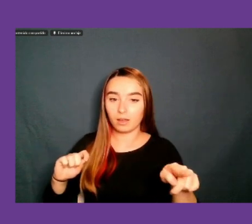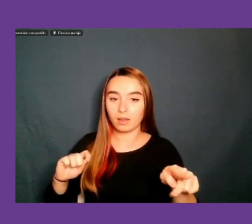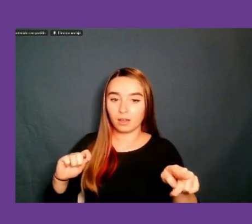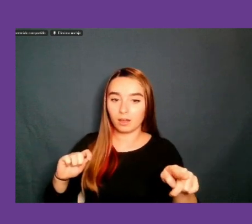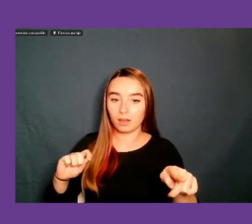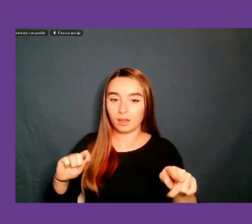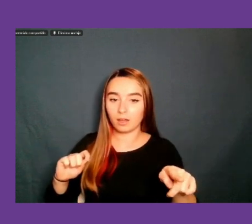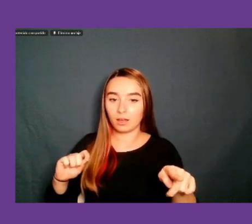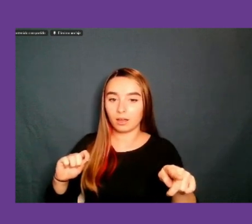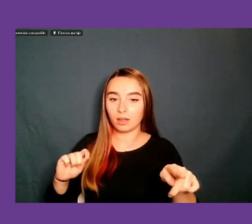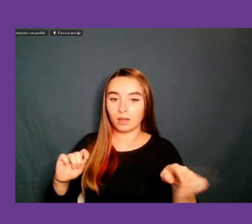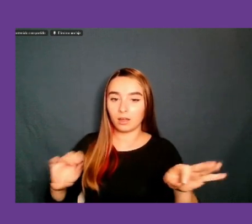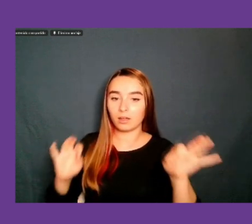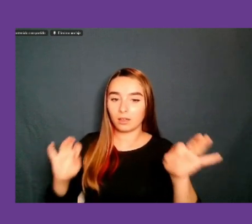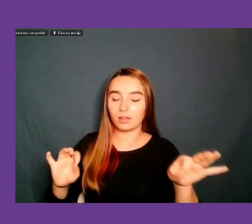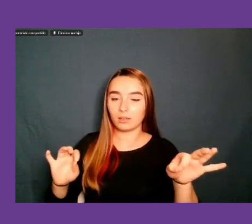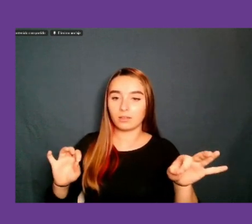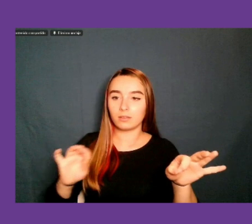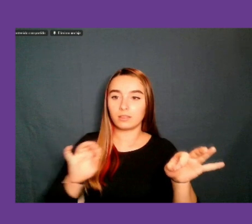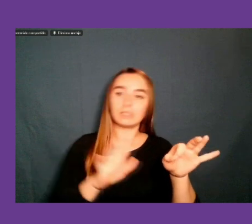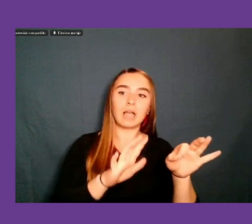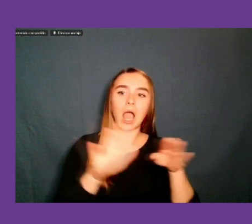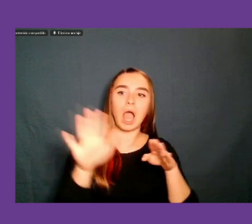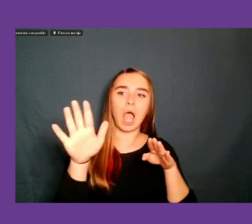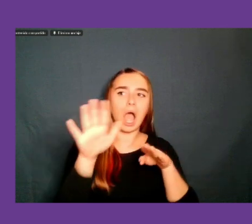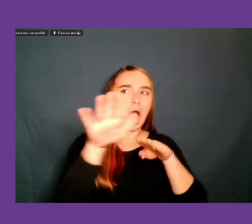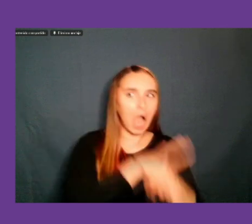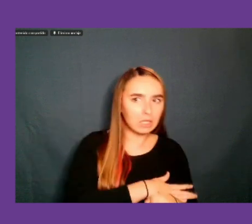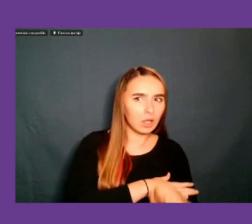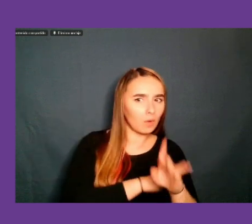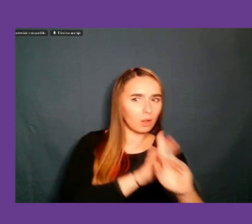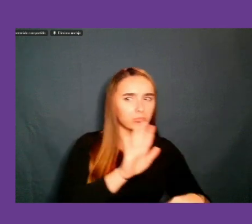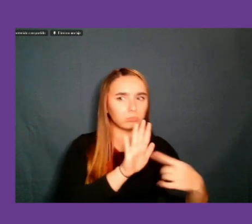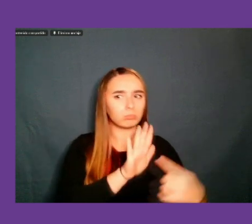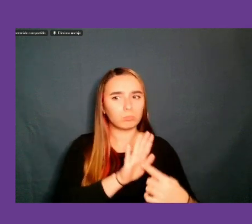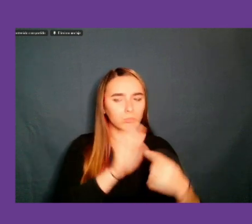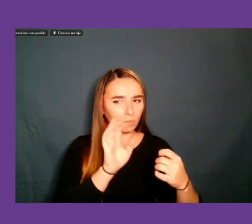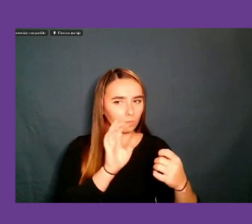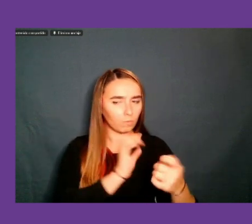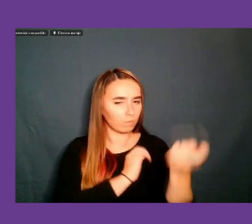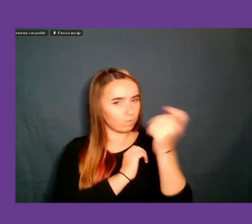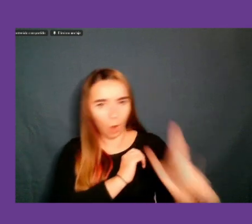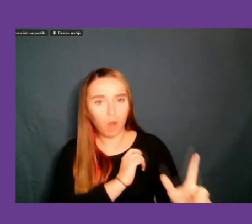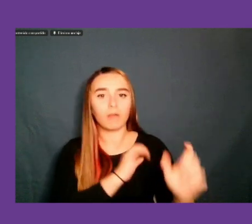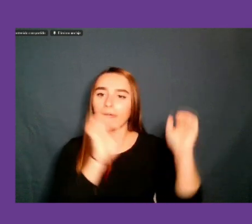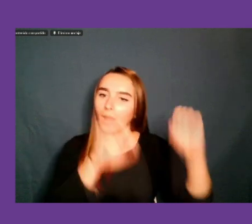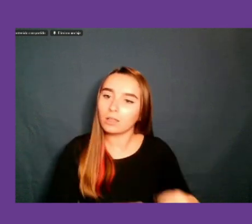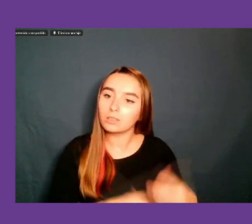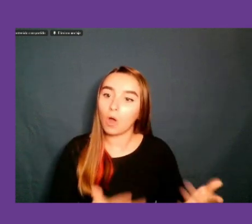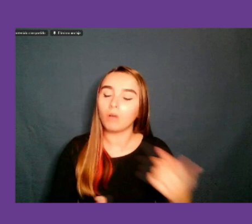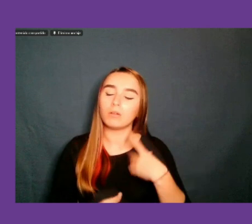for products which are fully accessible. This is very interesting to understand how the organization, the